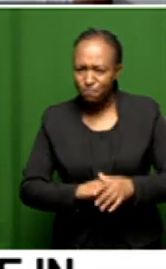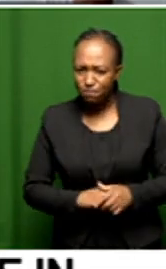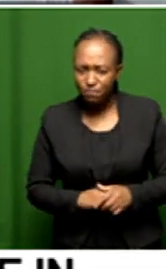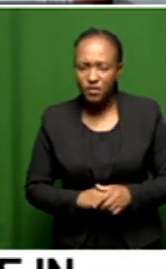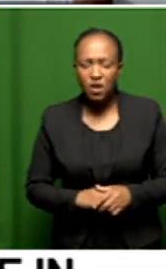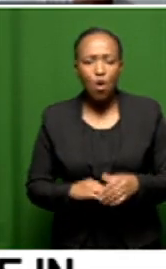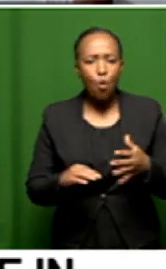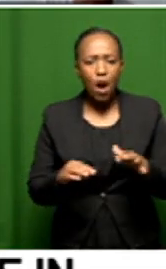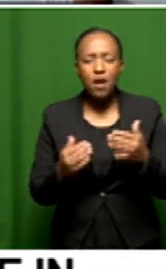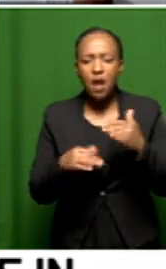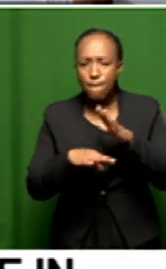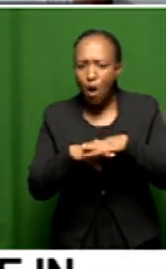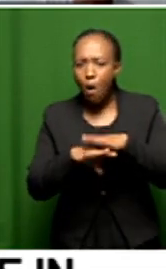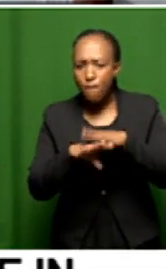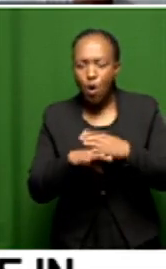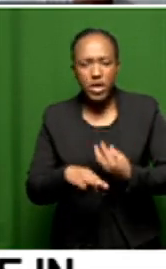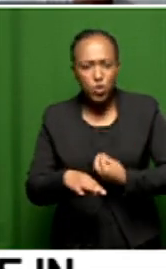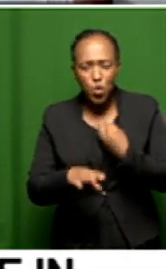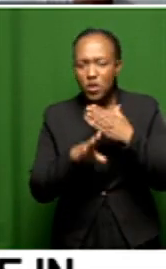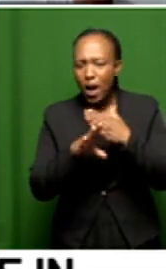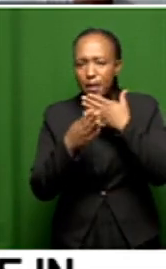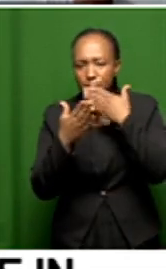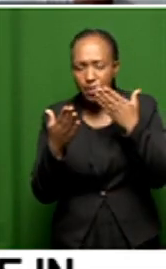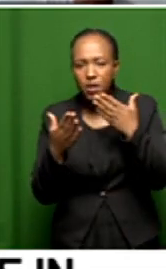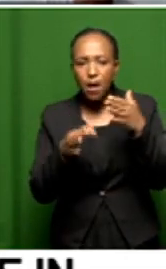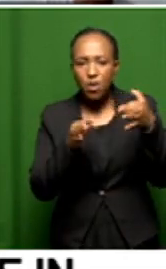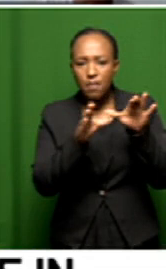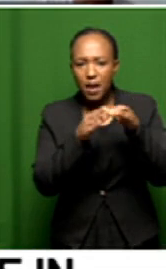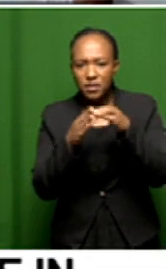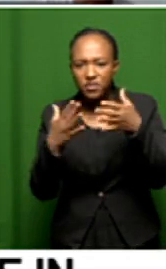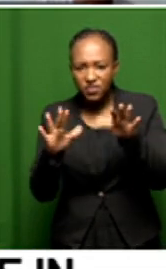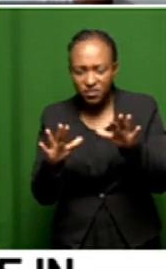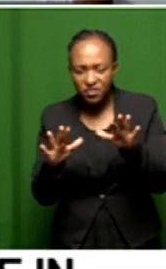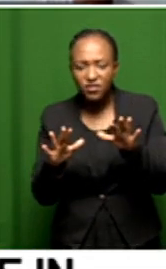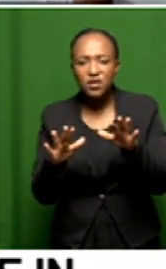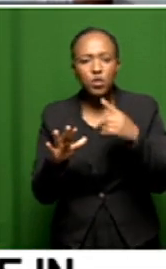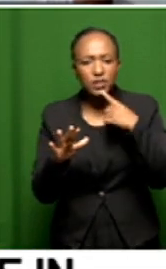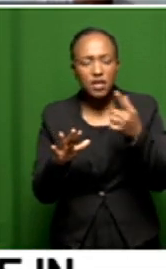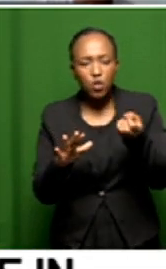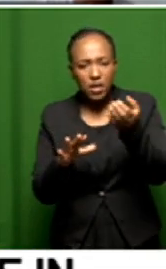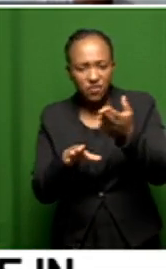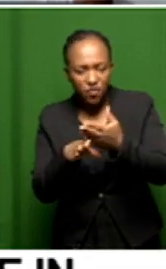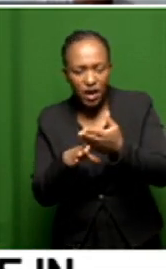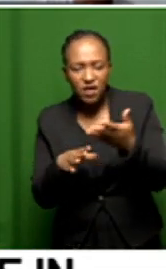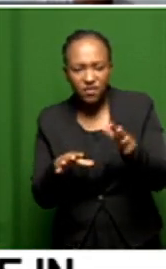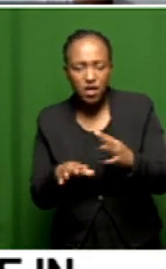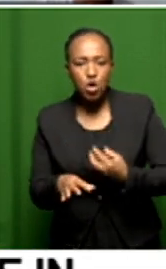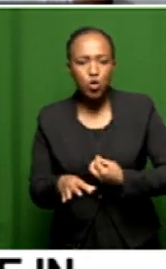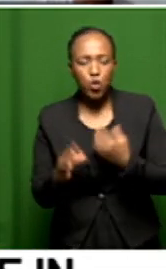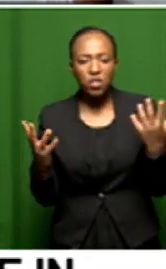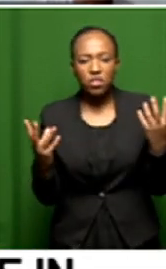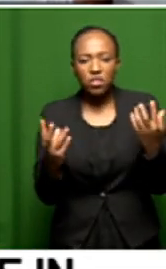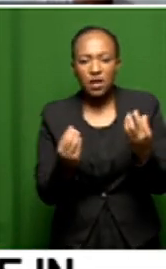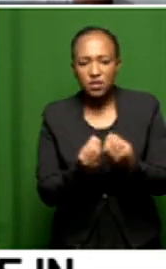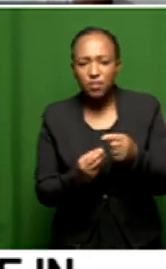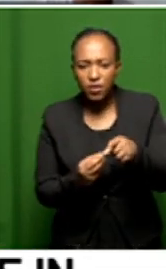has been increasing, and these politicians just come and say we're going to increase jobs, we're going to decrease youth unemployment,